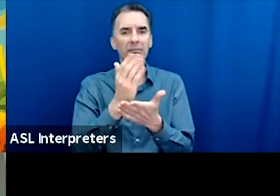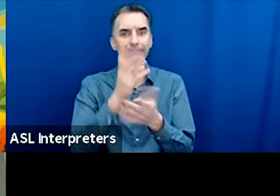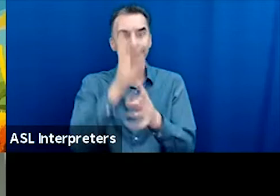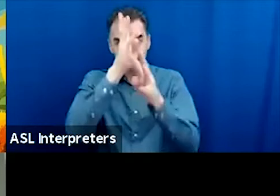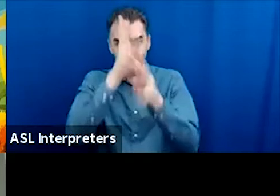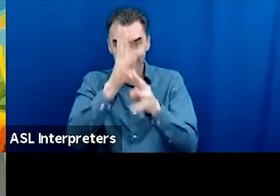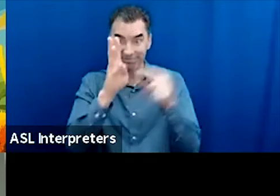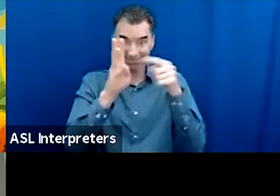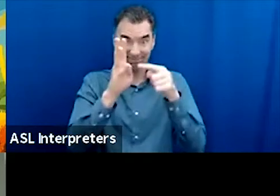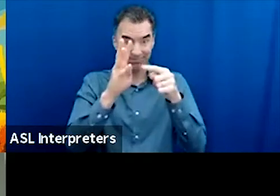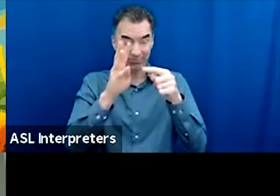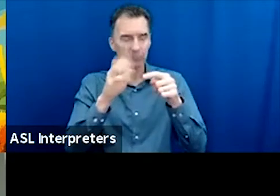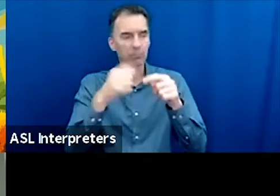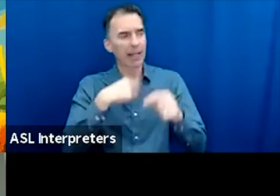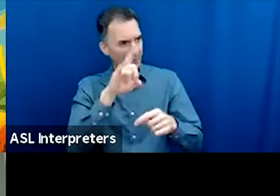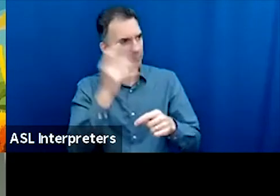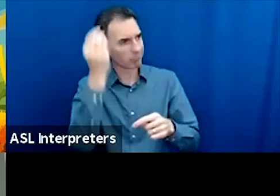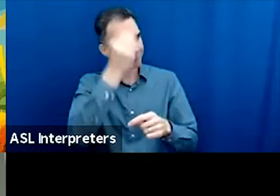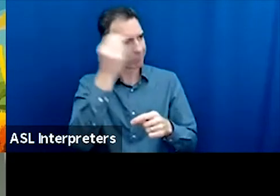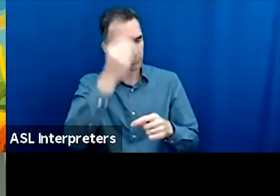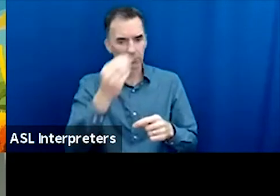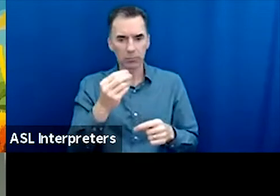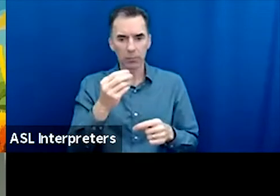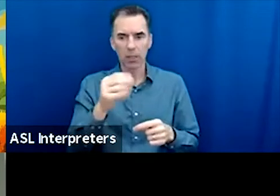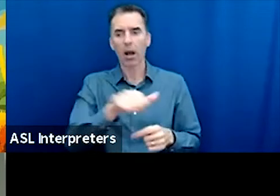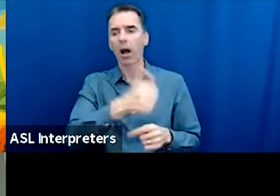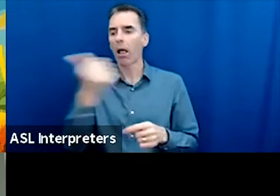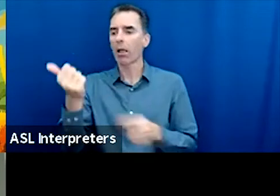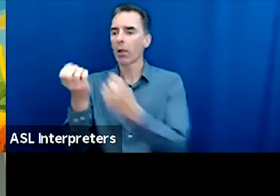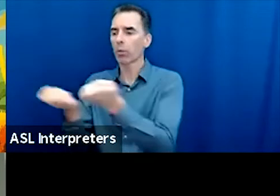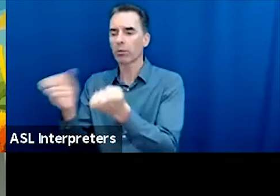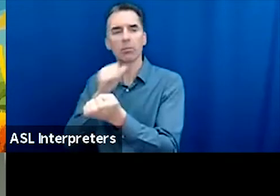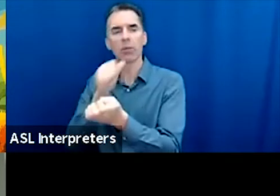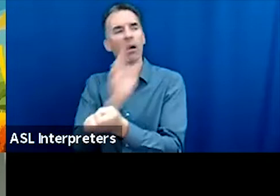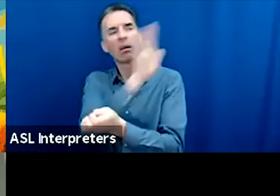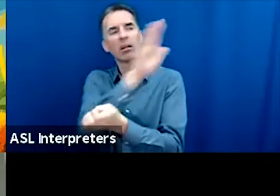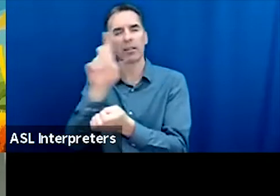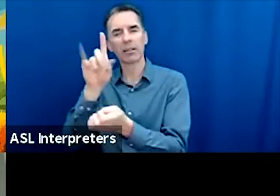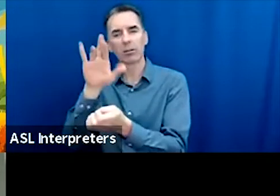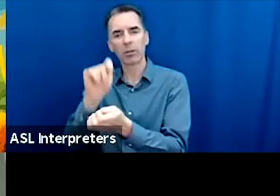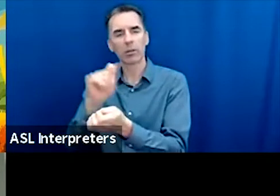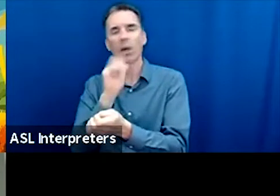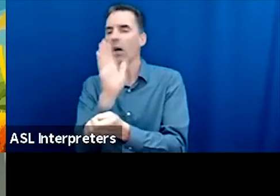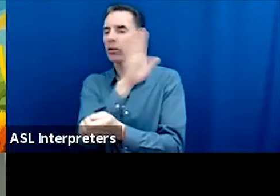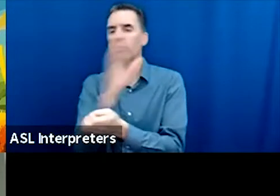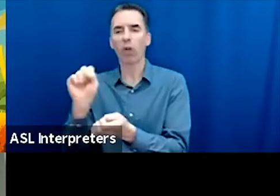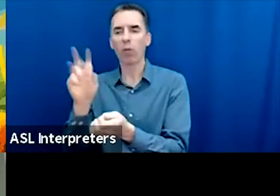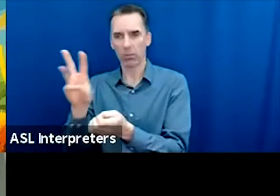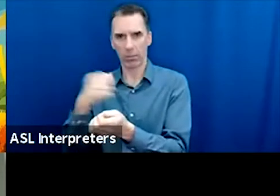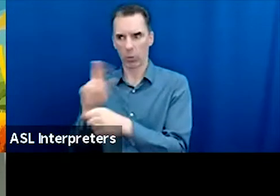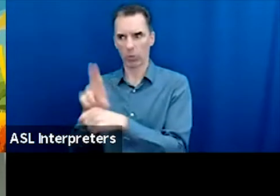creating my content on non-district equipment using non-district software, setting it